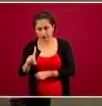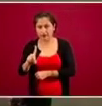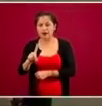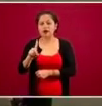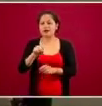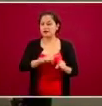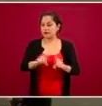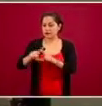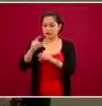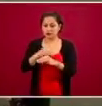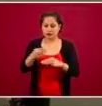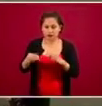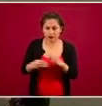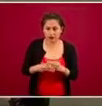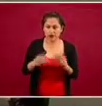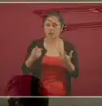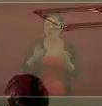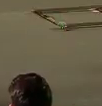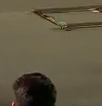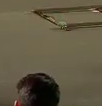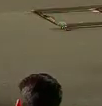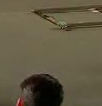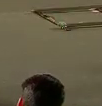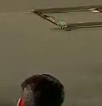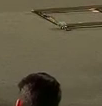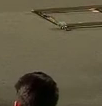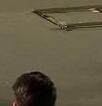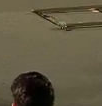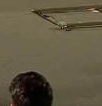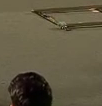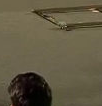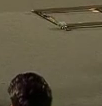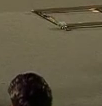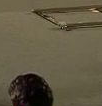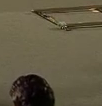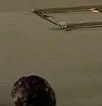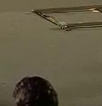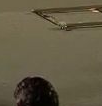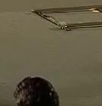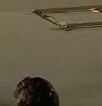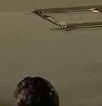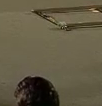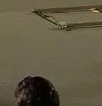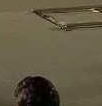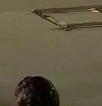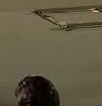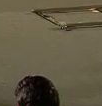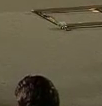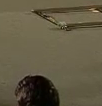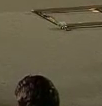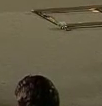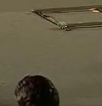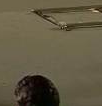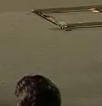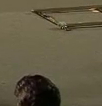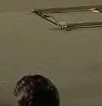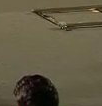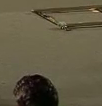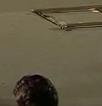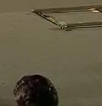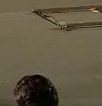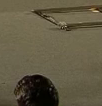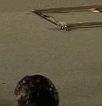the altogether supplies and human resources that are needed to provide treatment